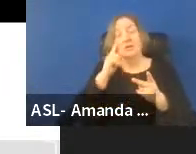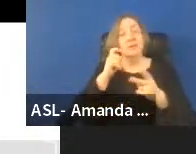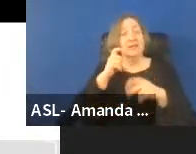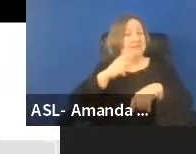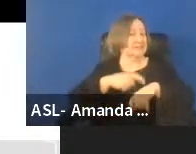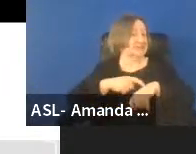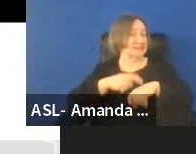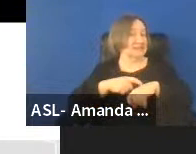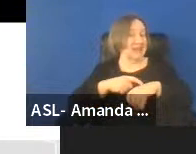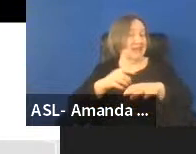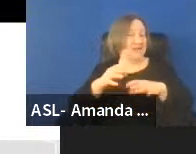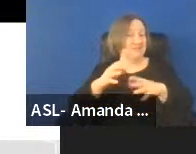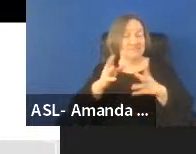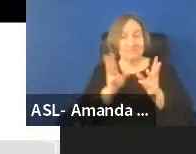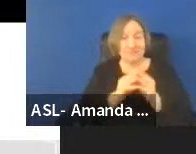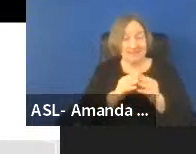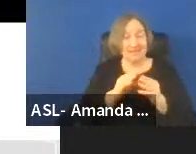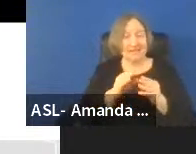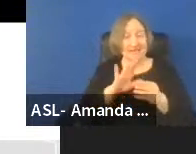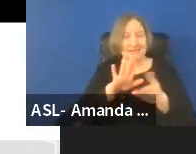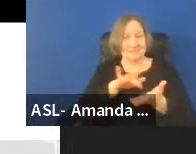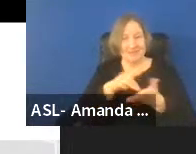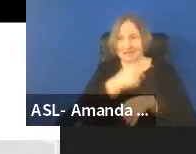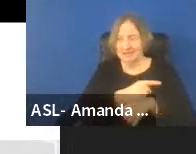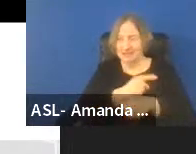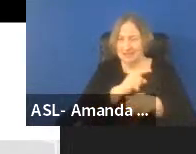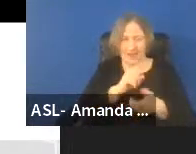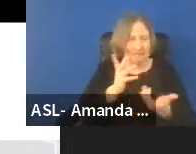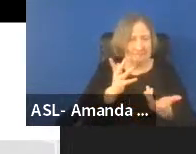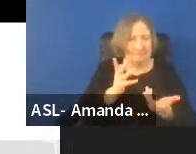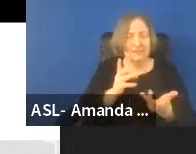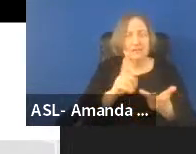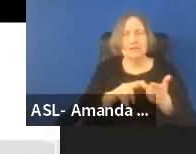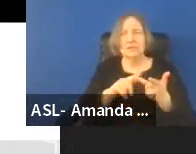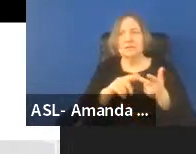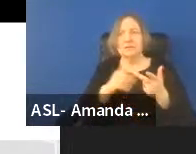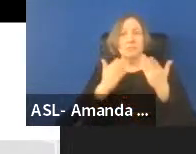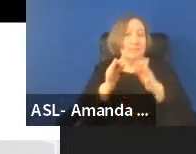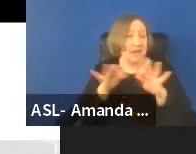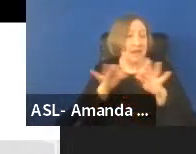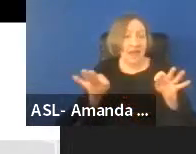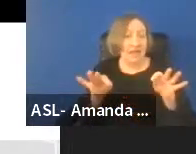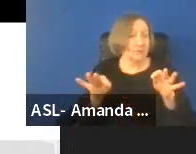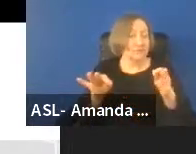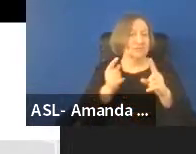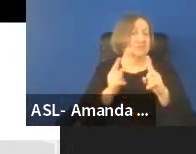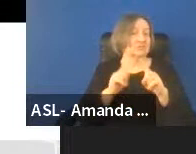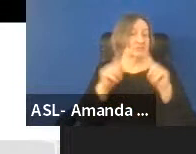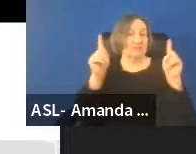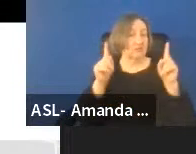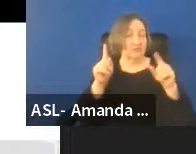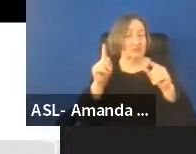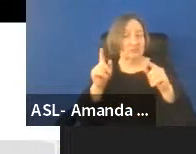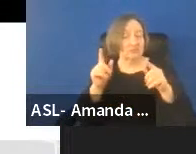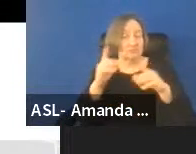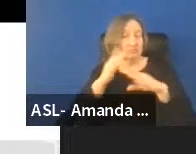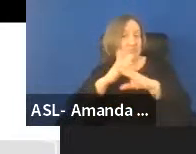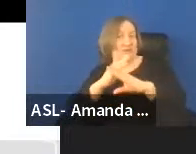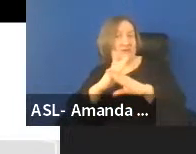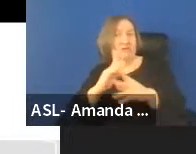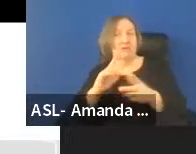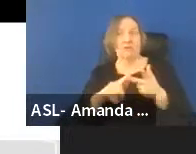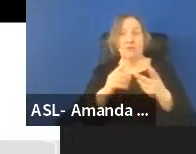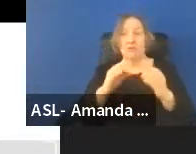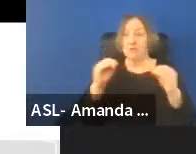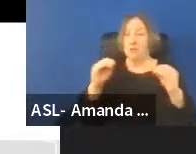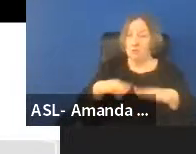hours that council meets are in the middle of the day? Is there a language barrier? Is the lack of childcare a